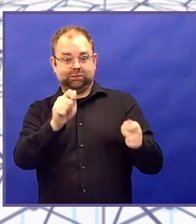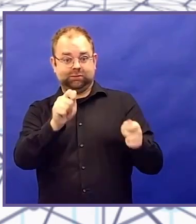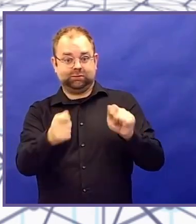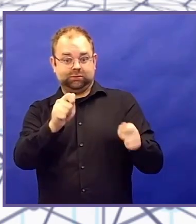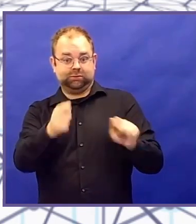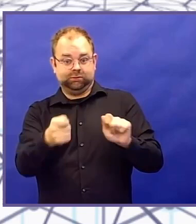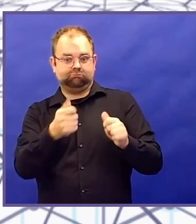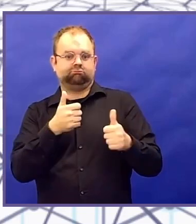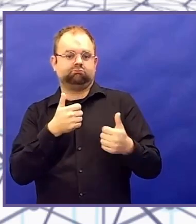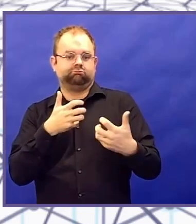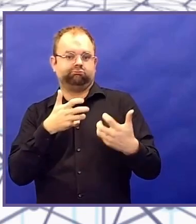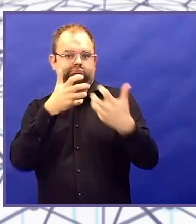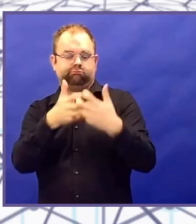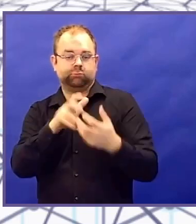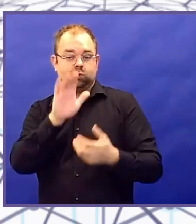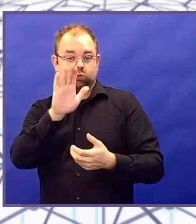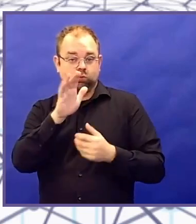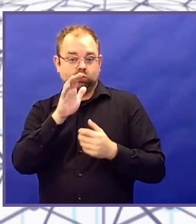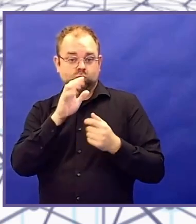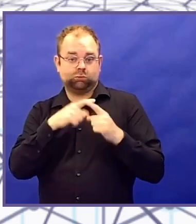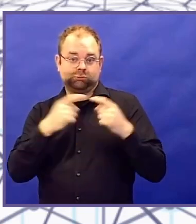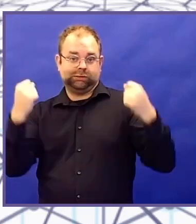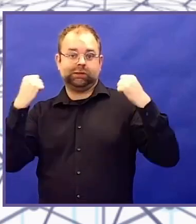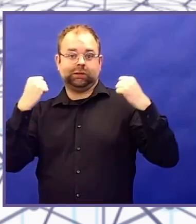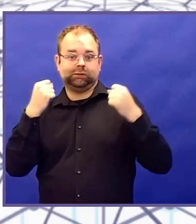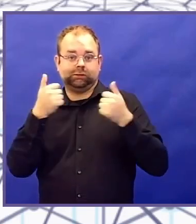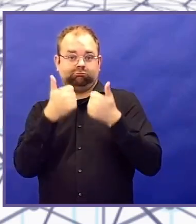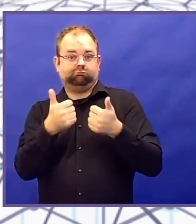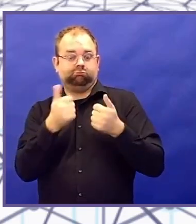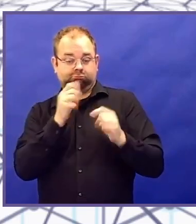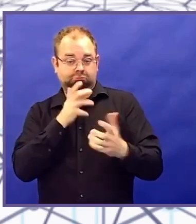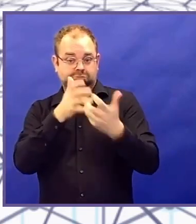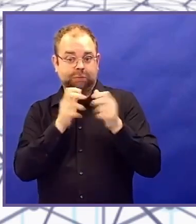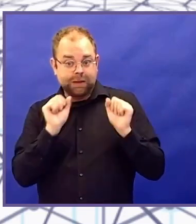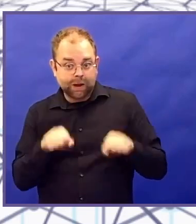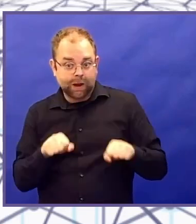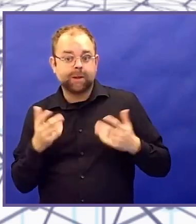Perfect. Thank you. A round of applause, please. Thank you so much, Fernando.